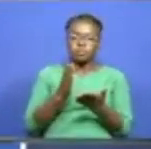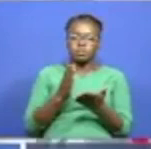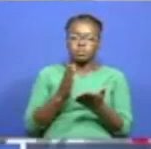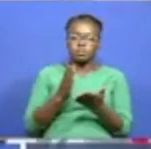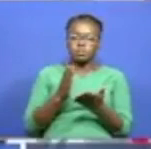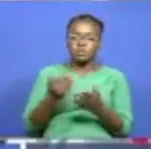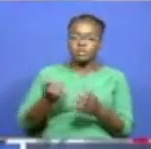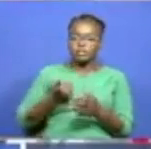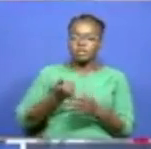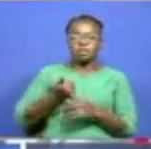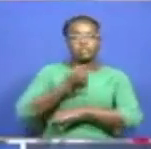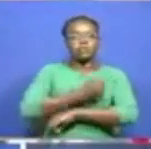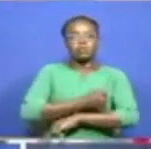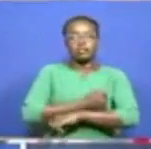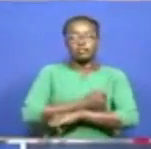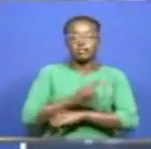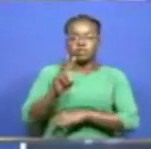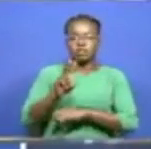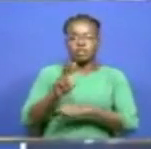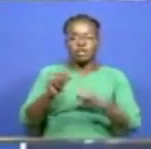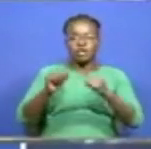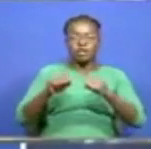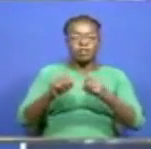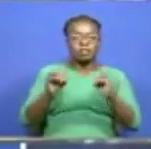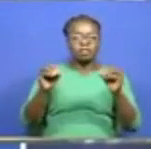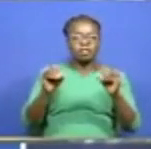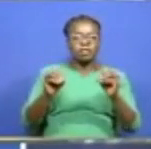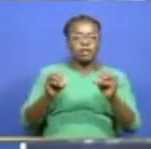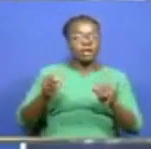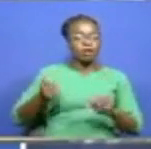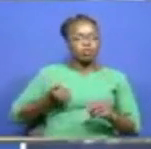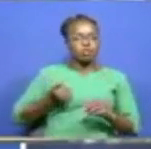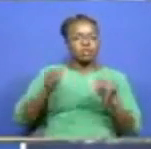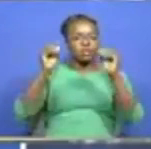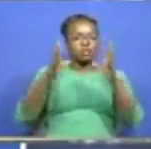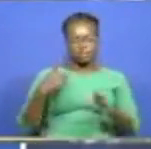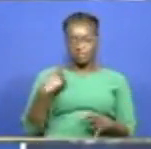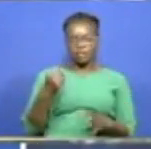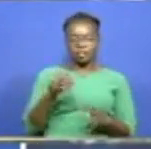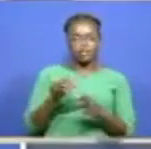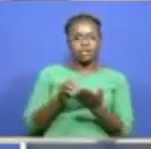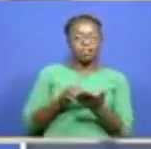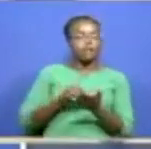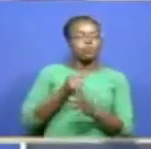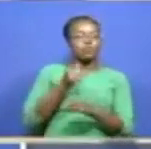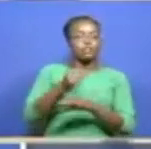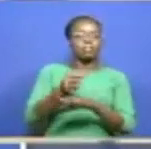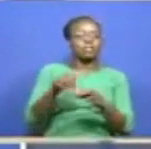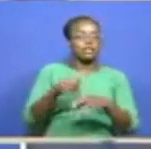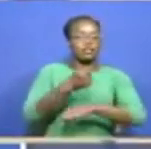Karoti Girls' School after the two disagreed over a female teacher recently posted to the school. Mmoja